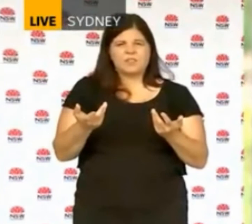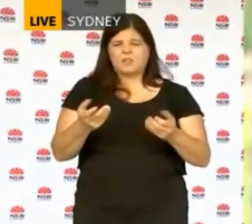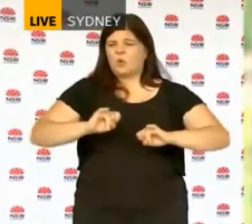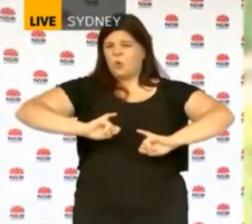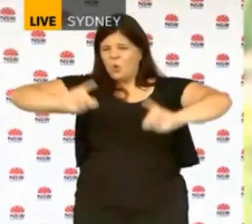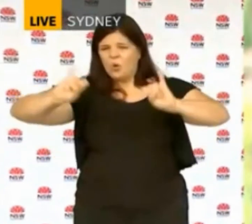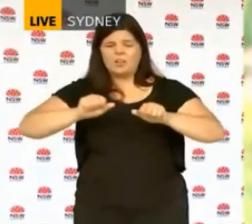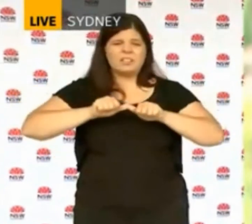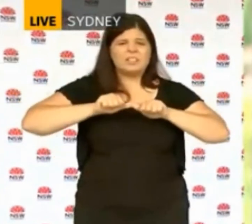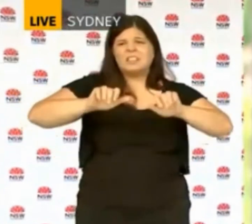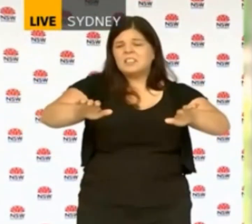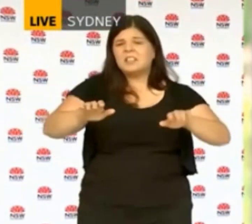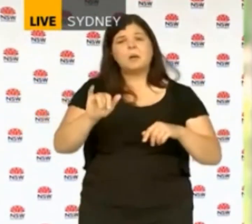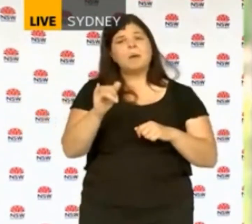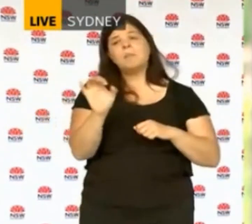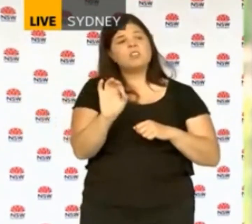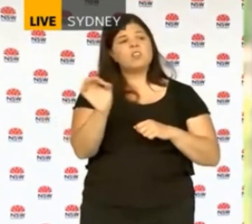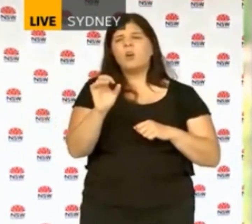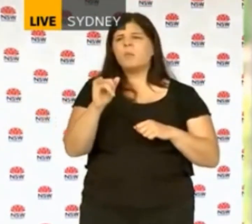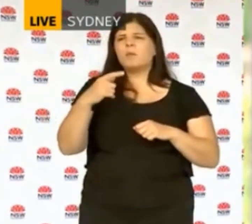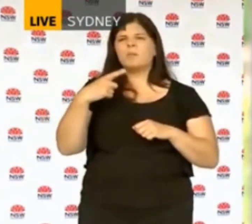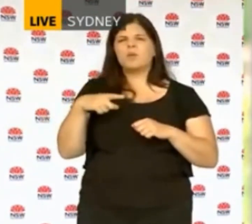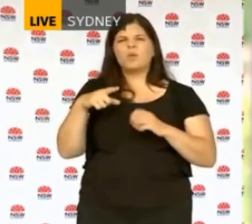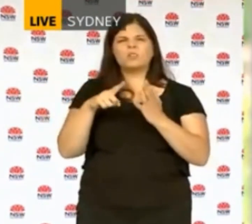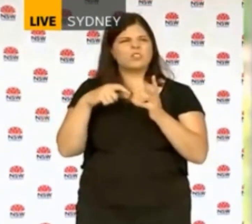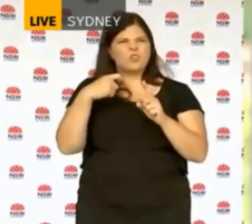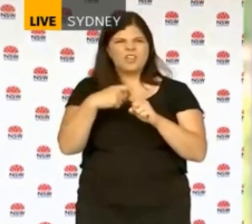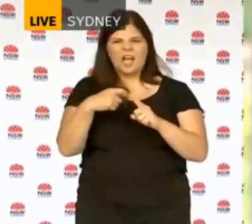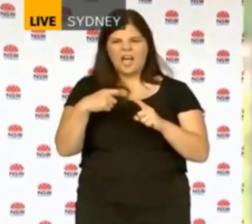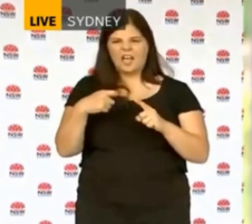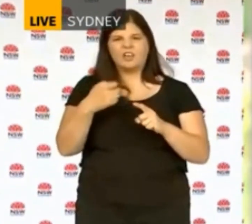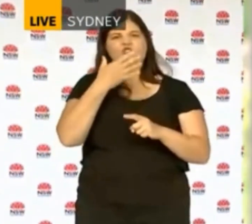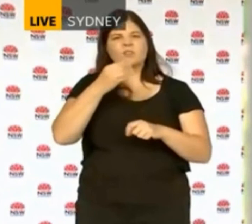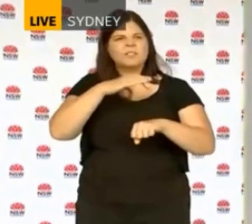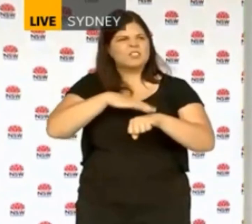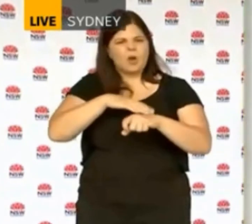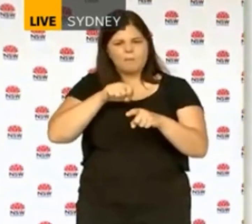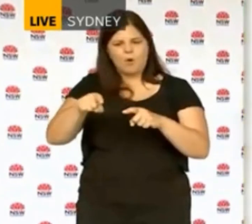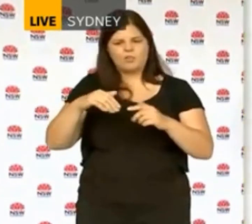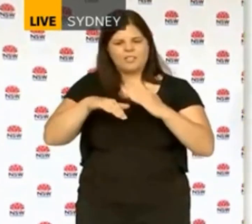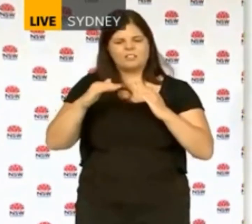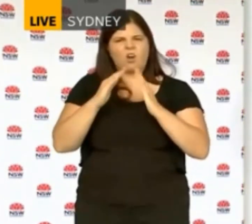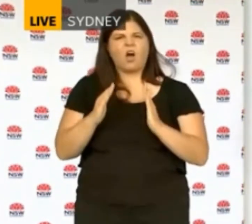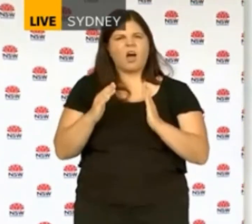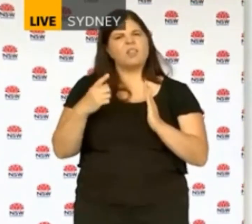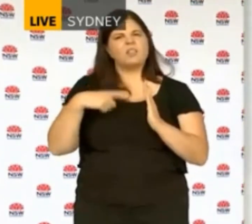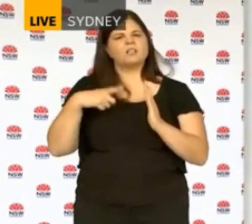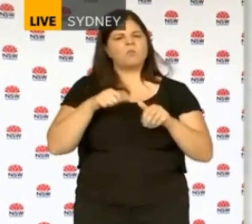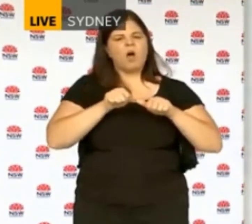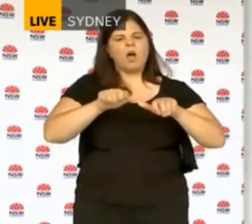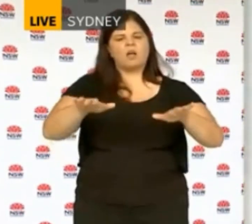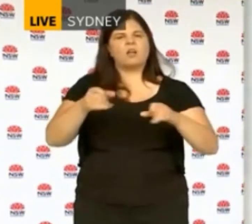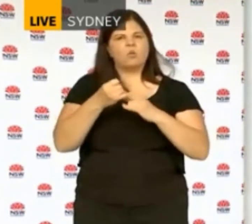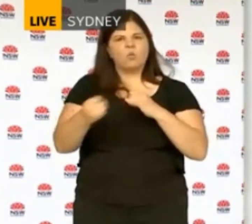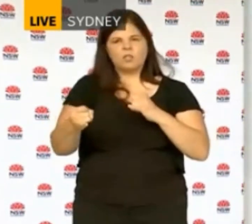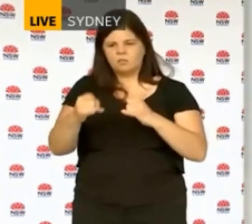in cases for a population that's highly indoors at Christmas time in particular. Have you of your colleagues done independent studies